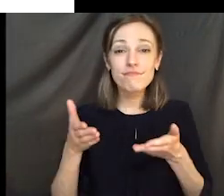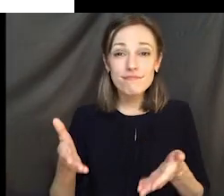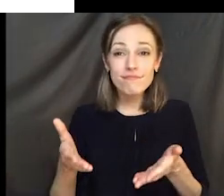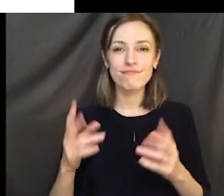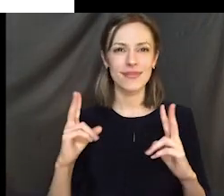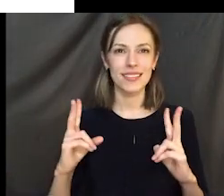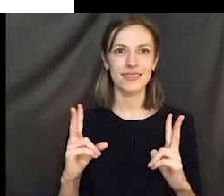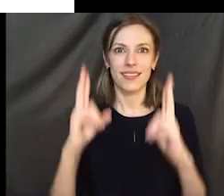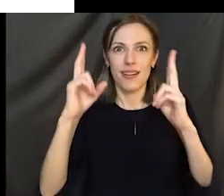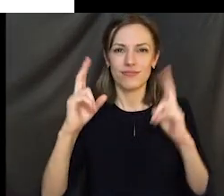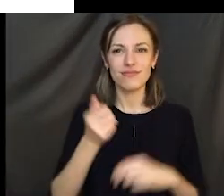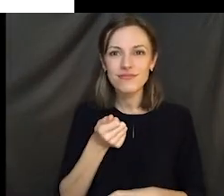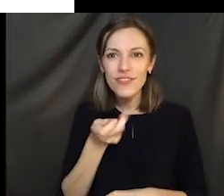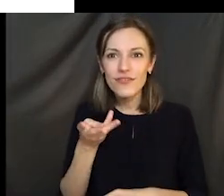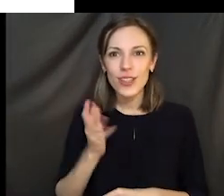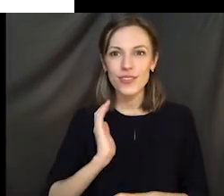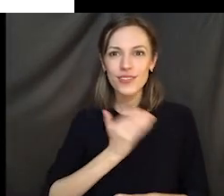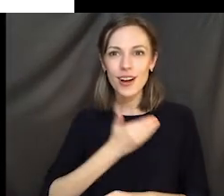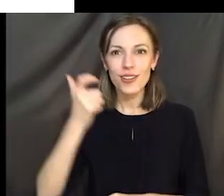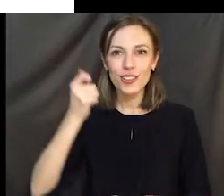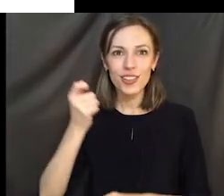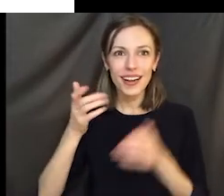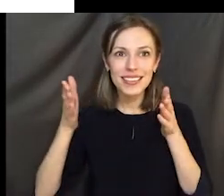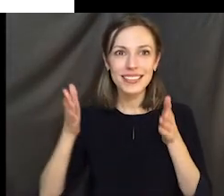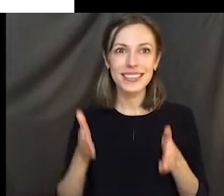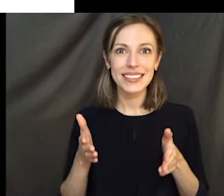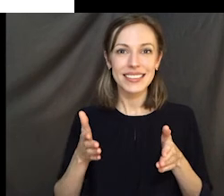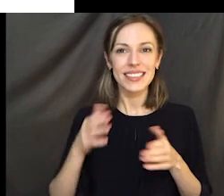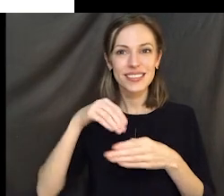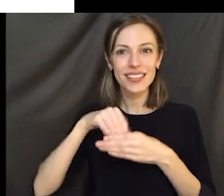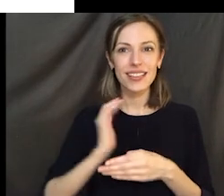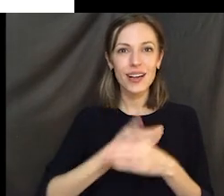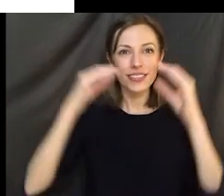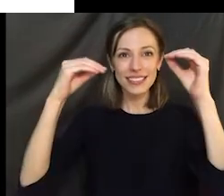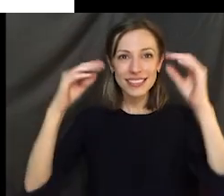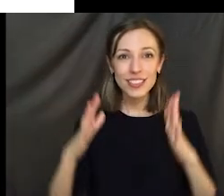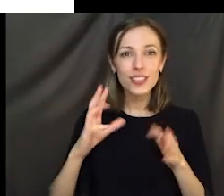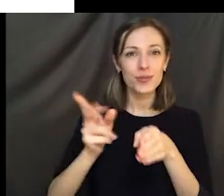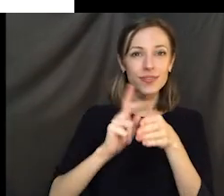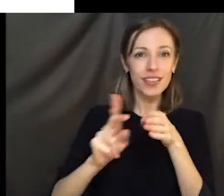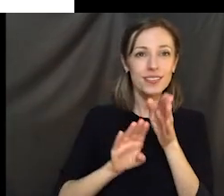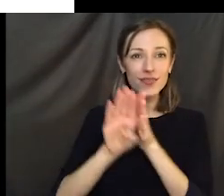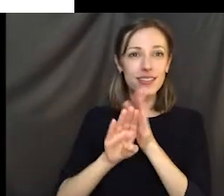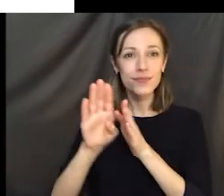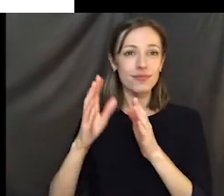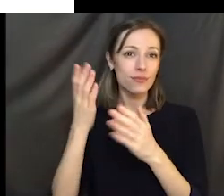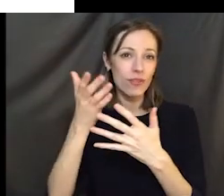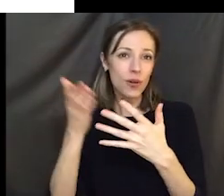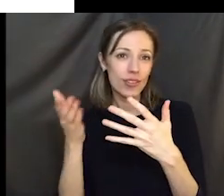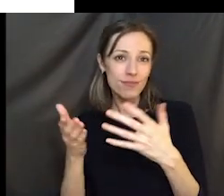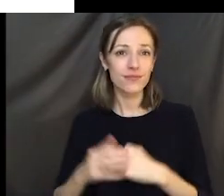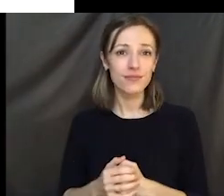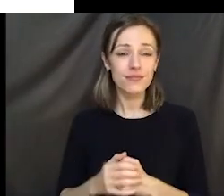This is a snapshot of a few of the grantees in our teacher professional development portfolio. Prior to COVID-19, all of the grantees